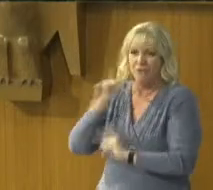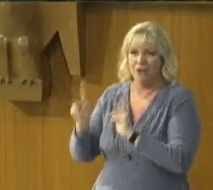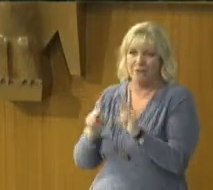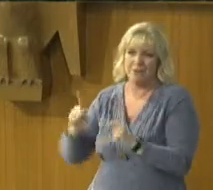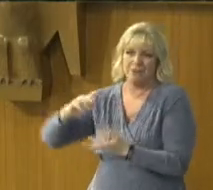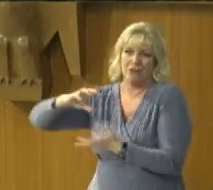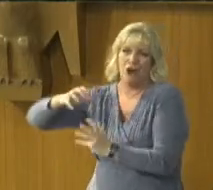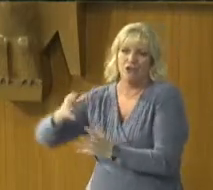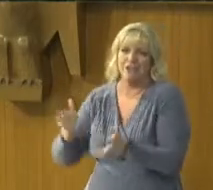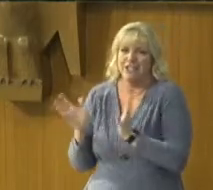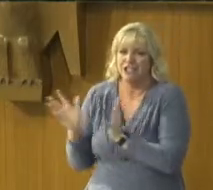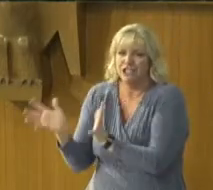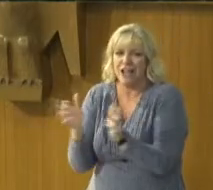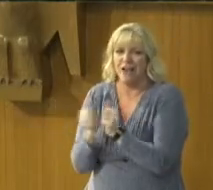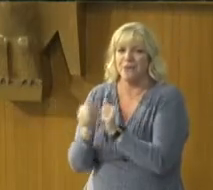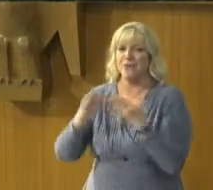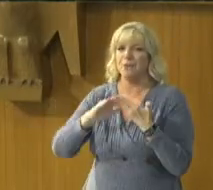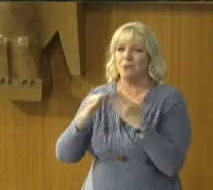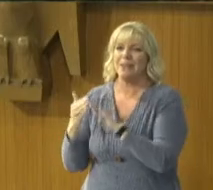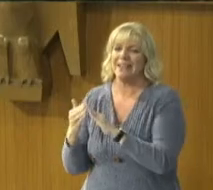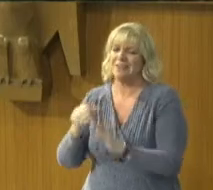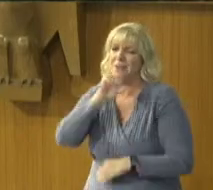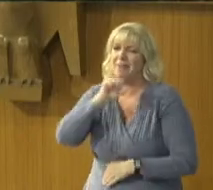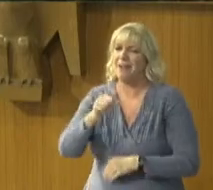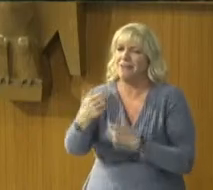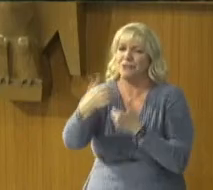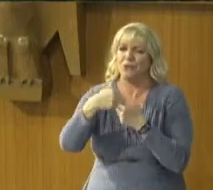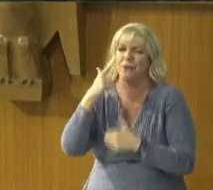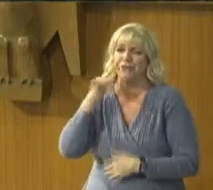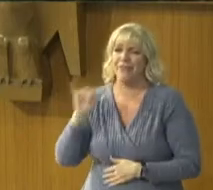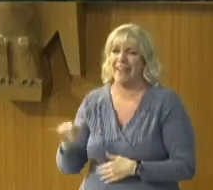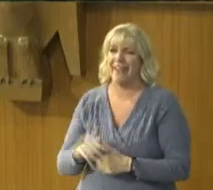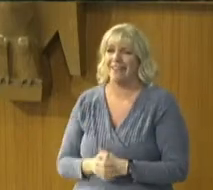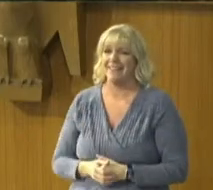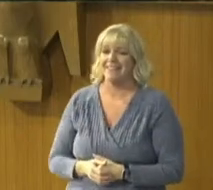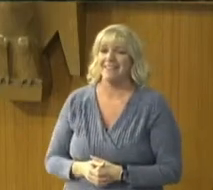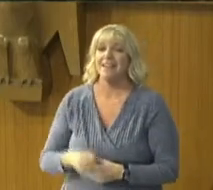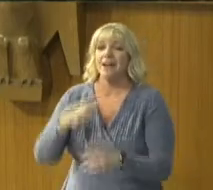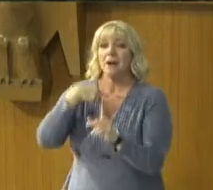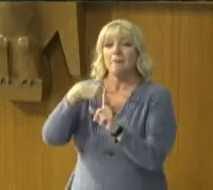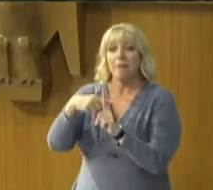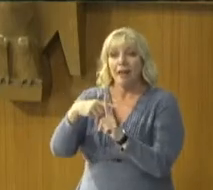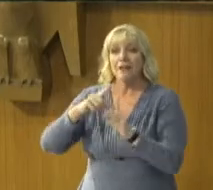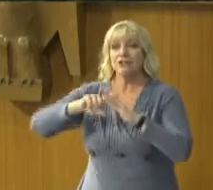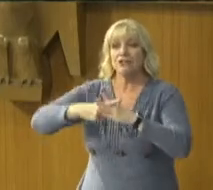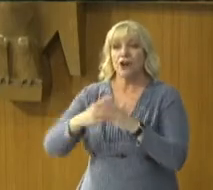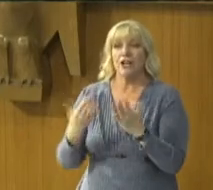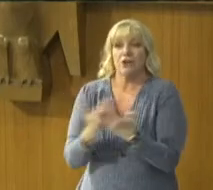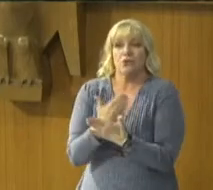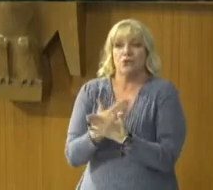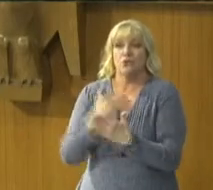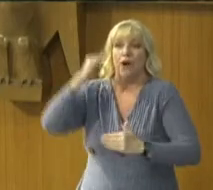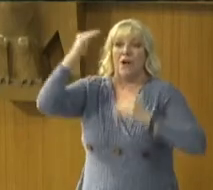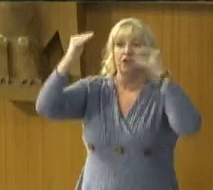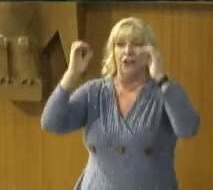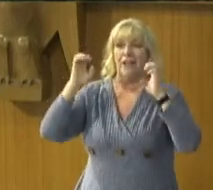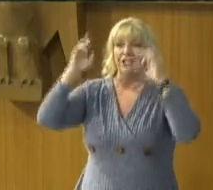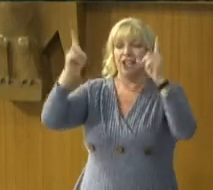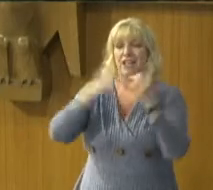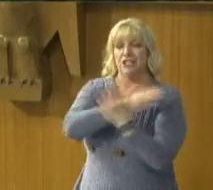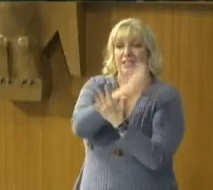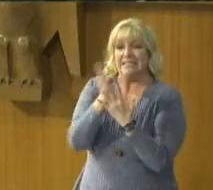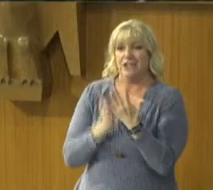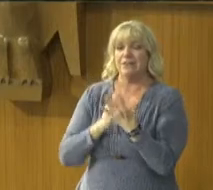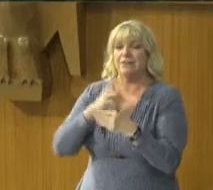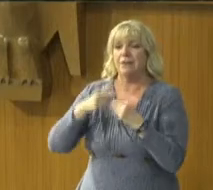chat with the community. We would love for you to join us for that. And we're launching a great adult education series on climate justice starting next week